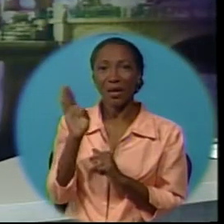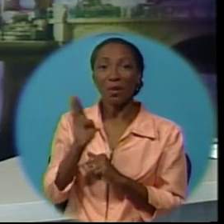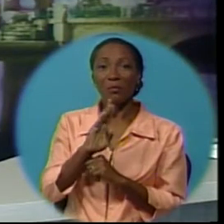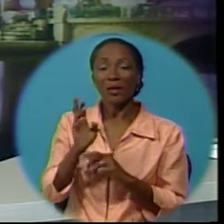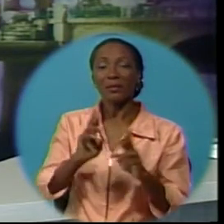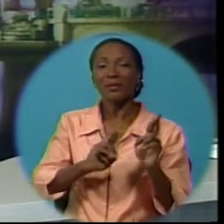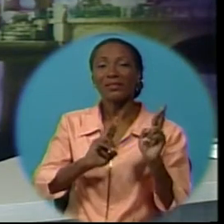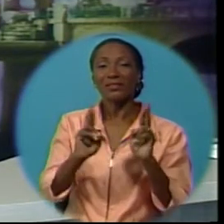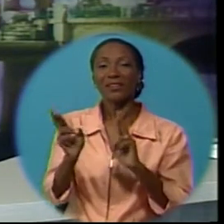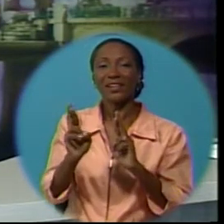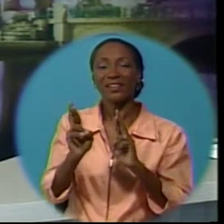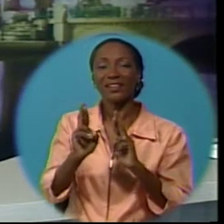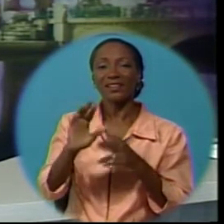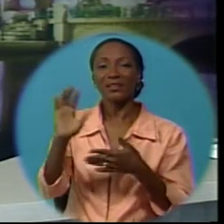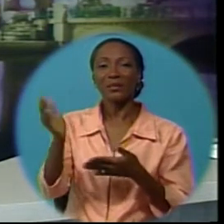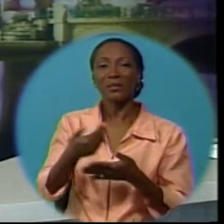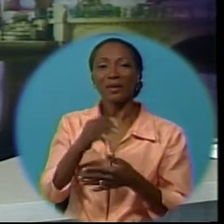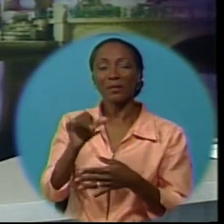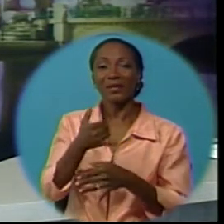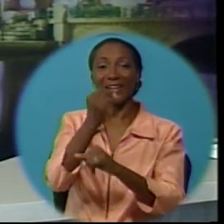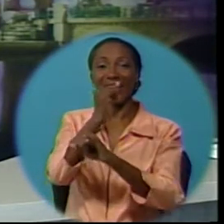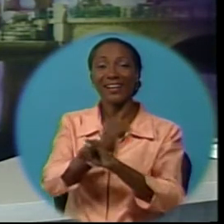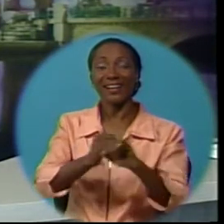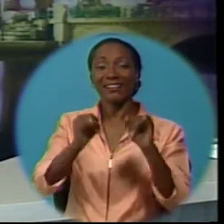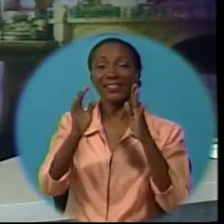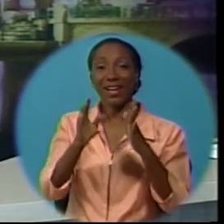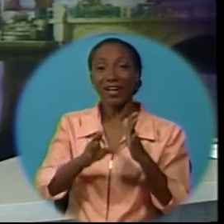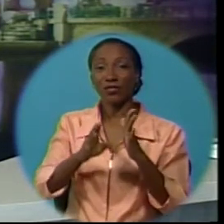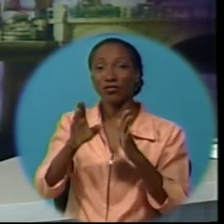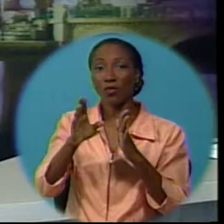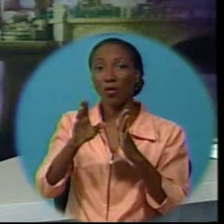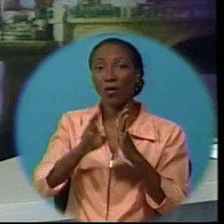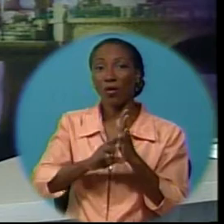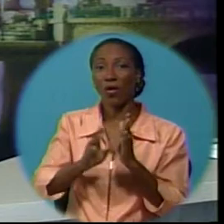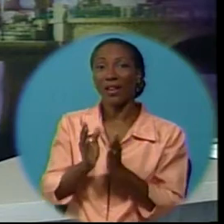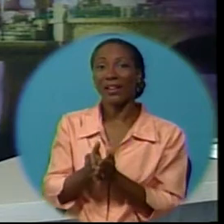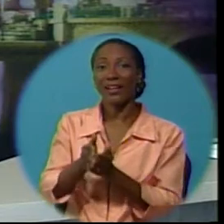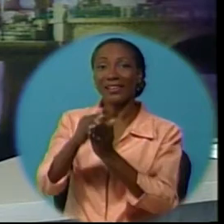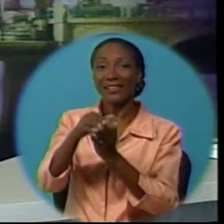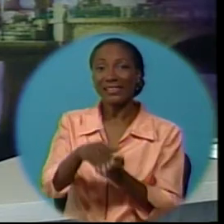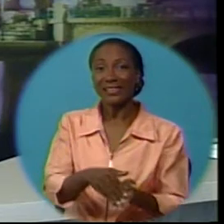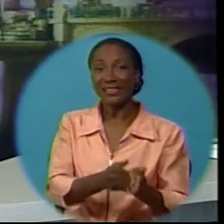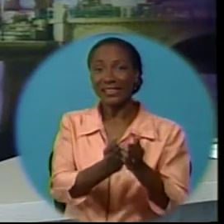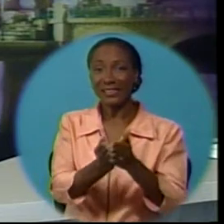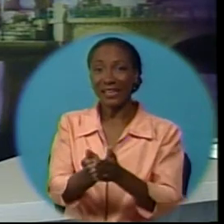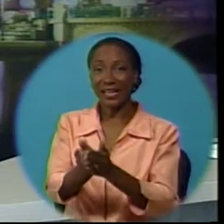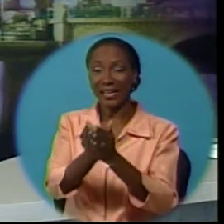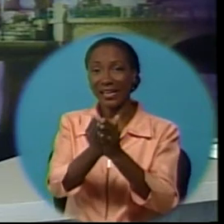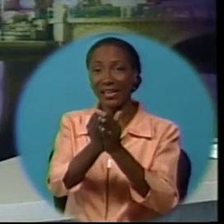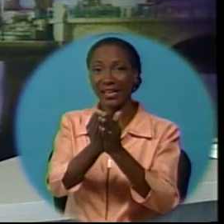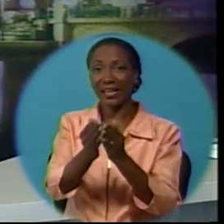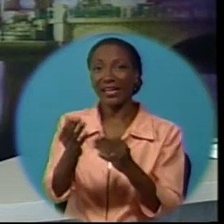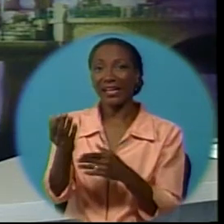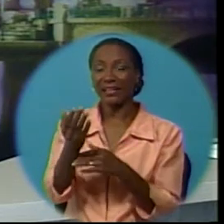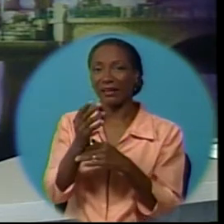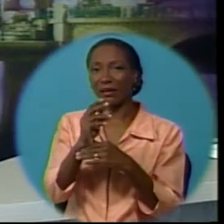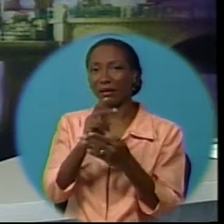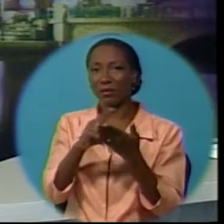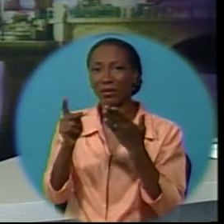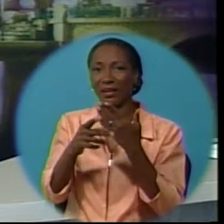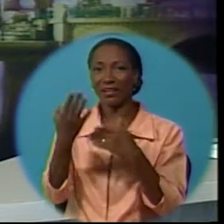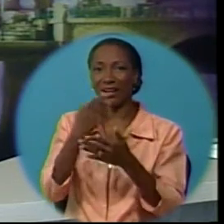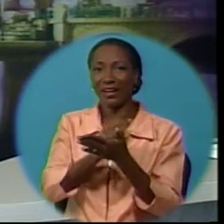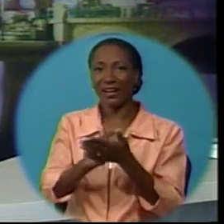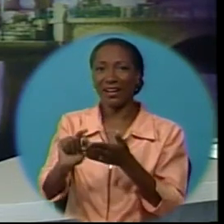Barbados is set to host another international sailing event come early next year. This was revealed by Vice President of the Barbados